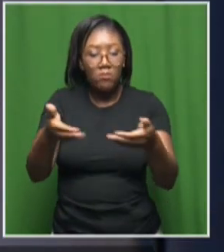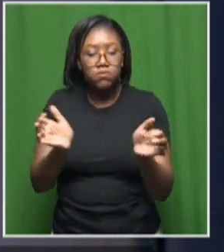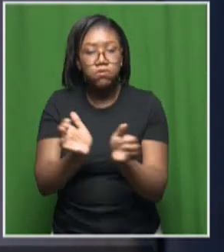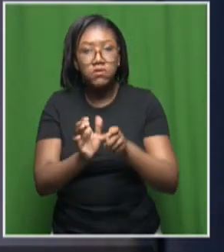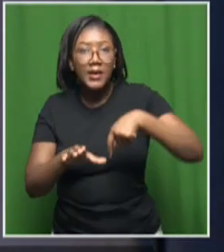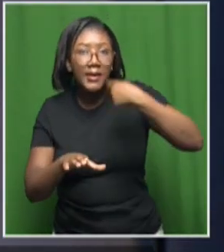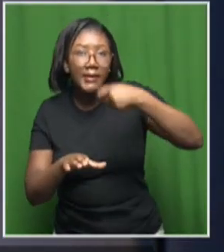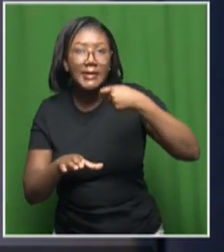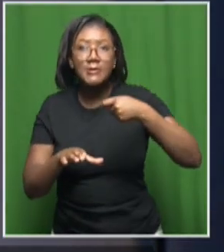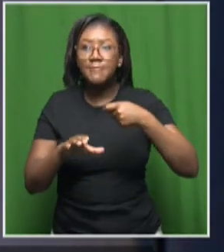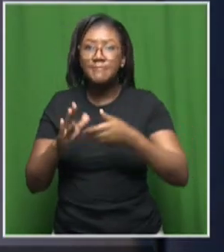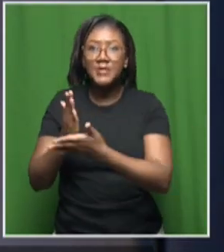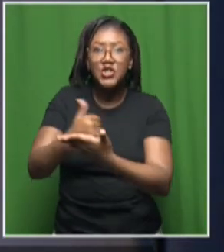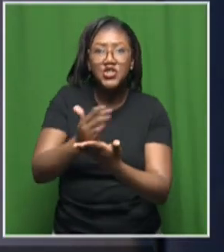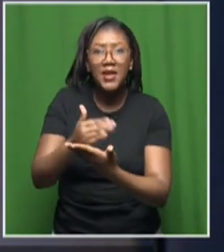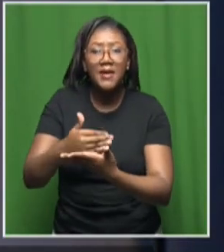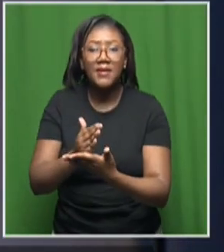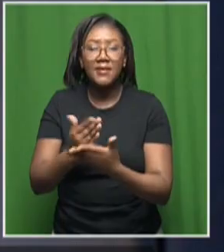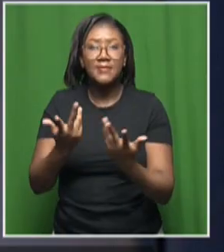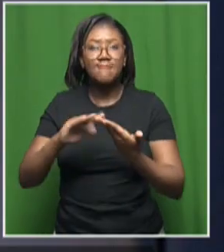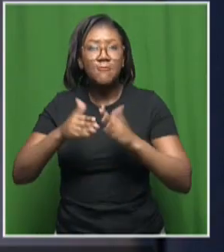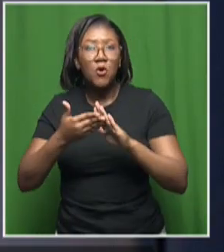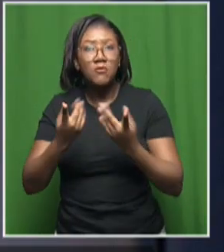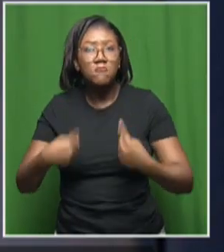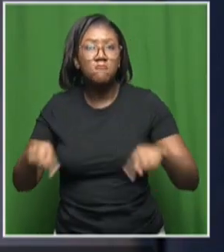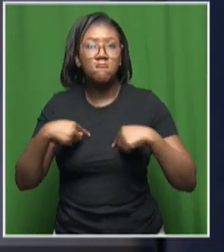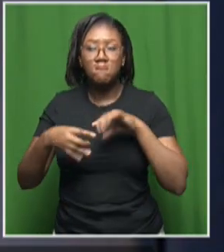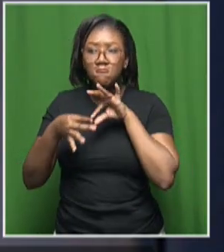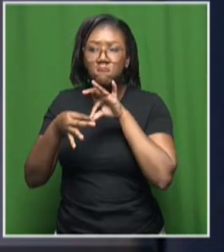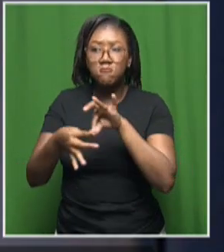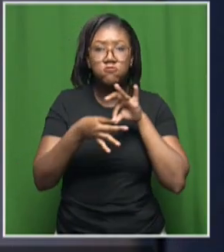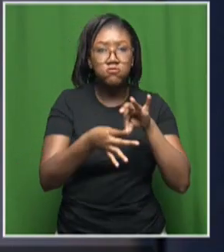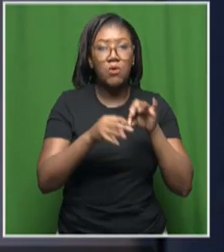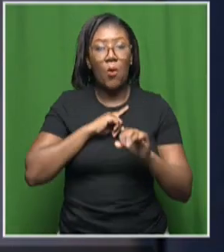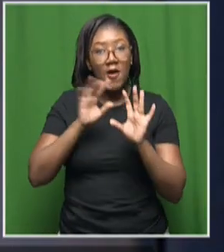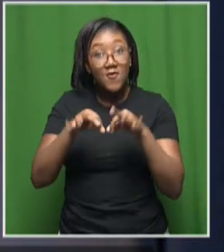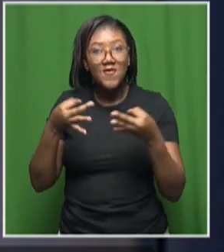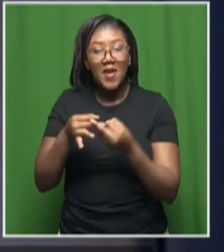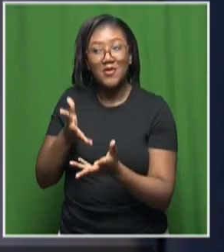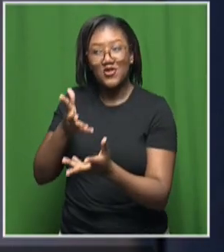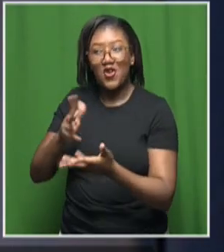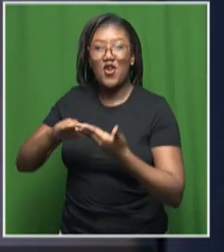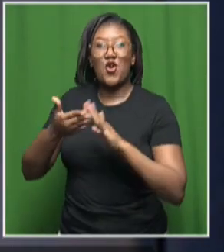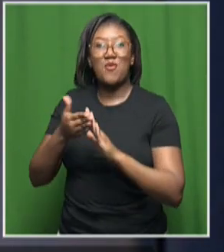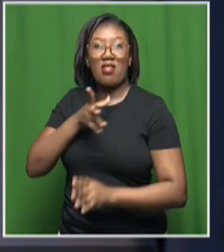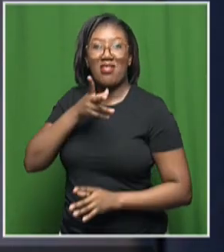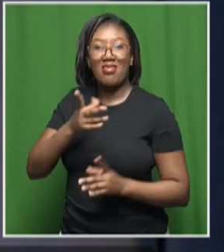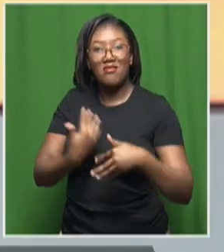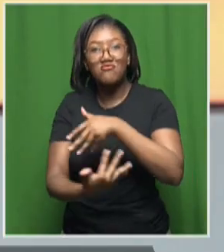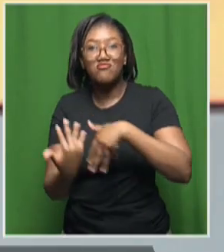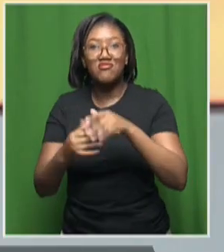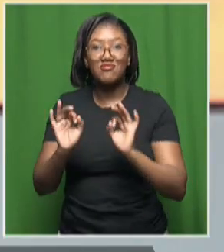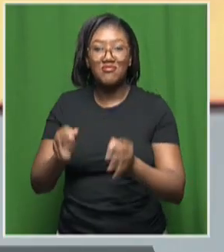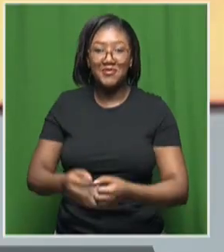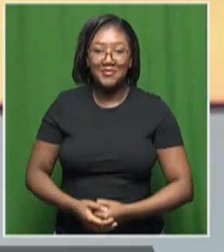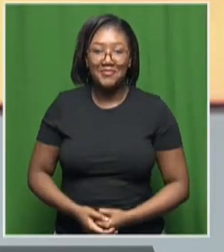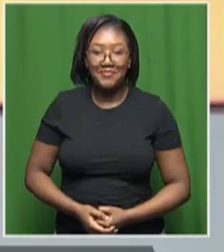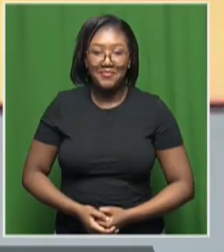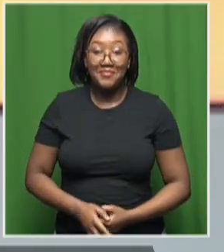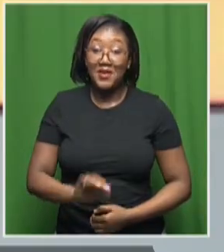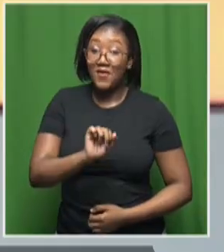community has always been important, and that came from my upbringing. Sure. Yeah. And so when you look at how your work